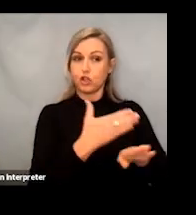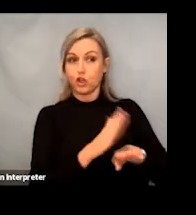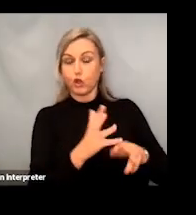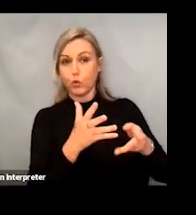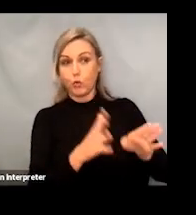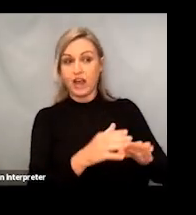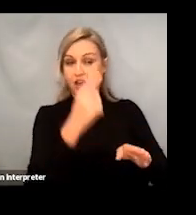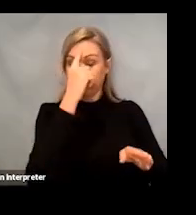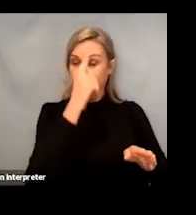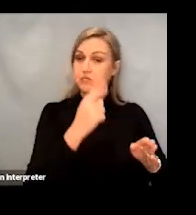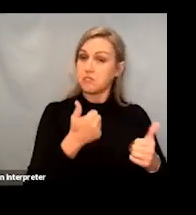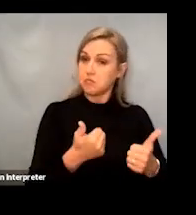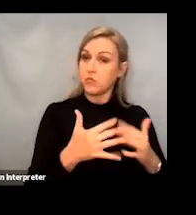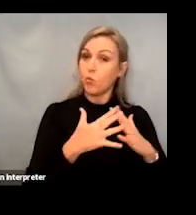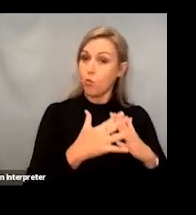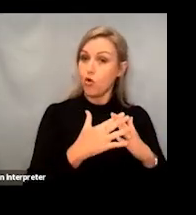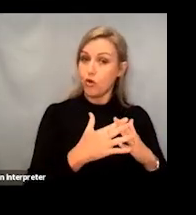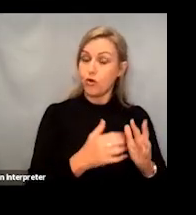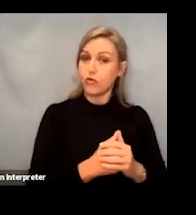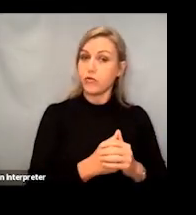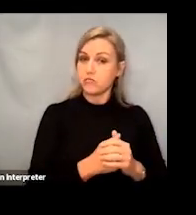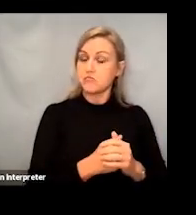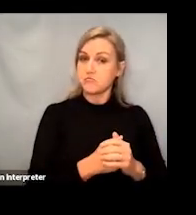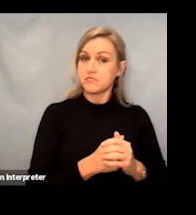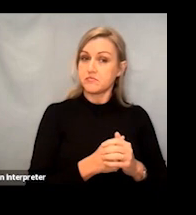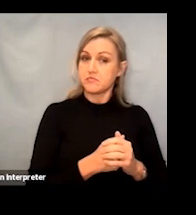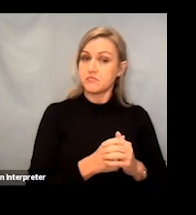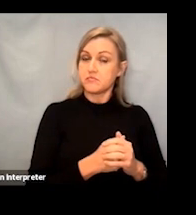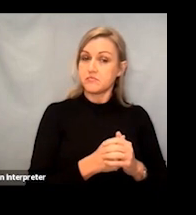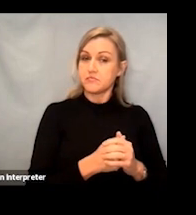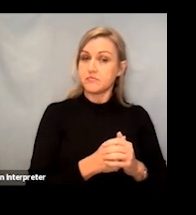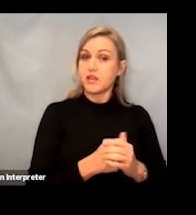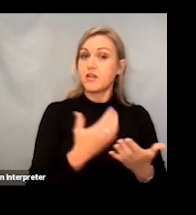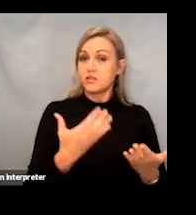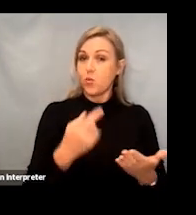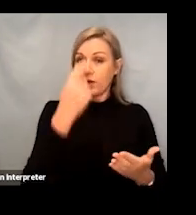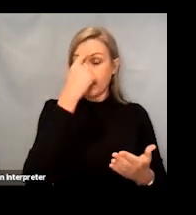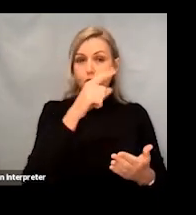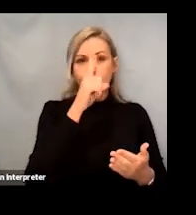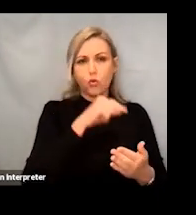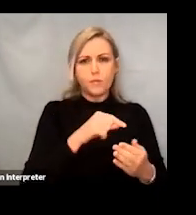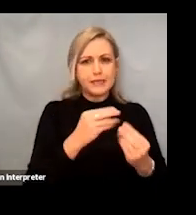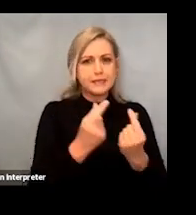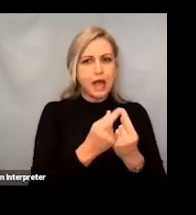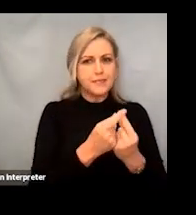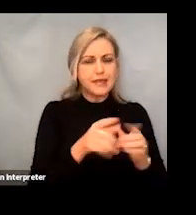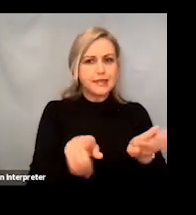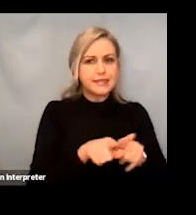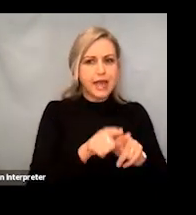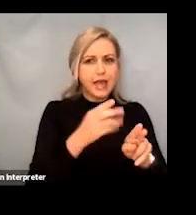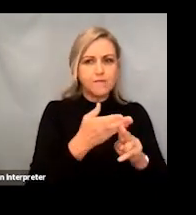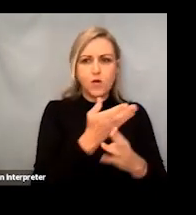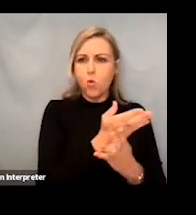very plausible, that it makes a lot of sense on a number of levels, that there could be a kind of common denominator or shared